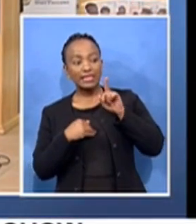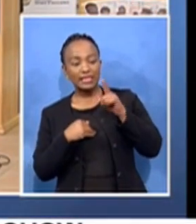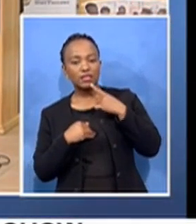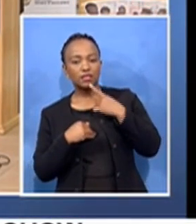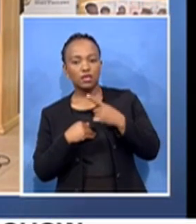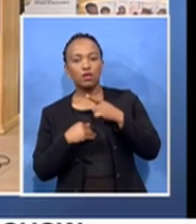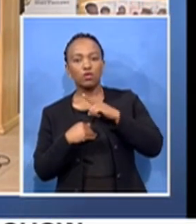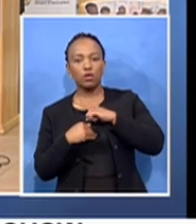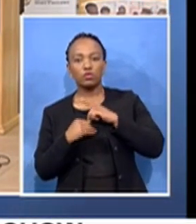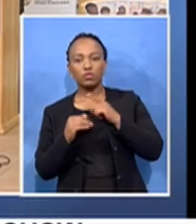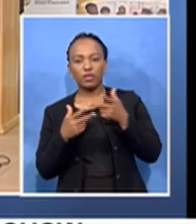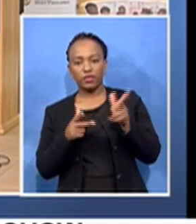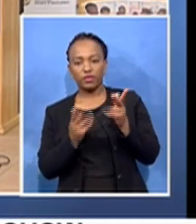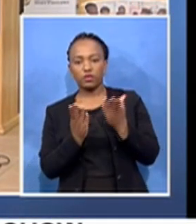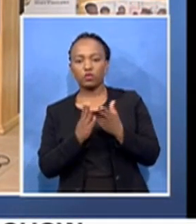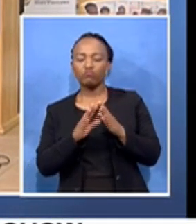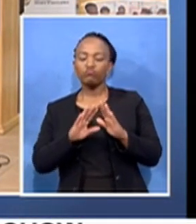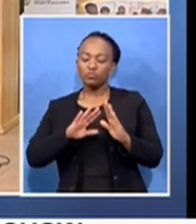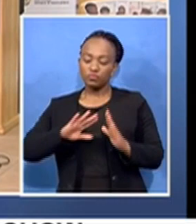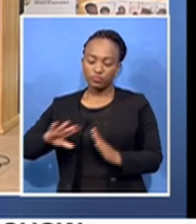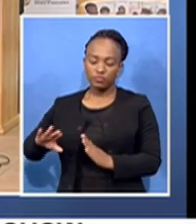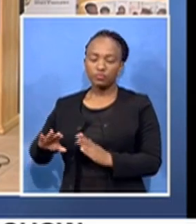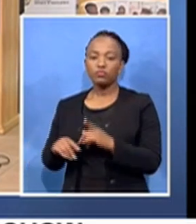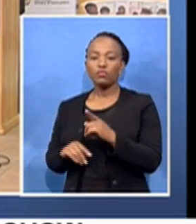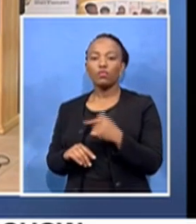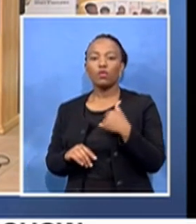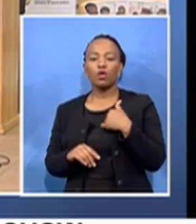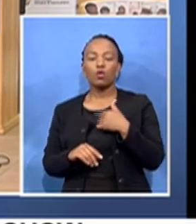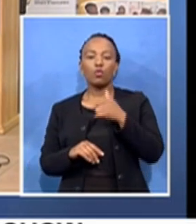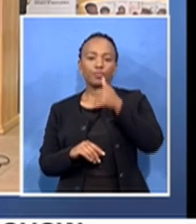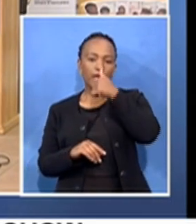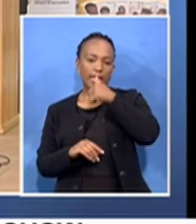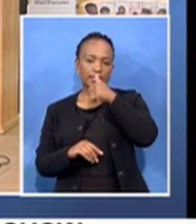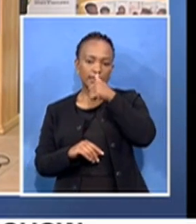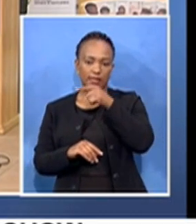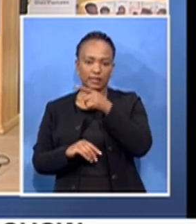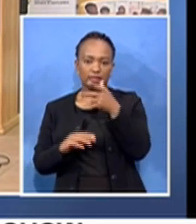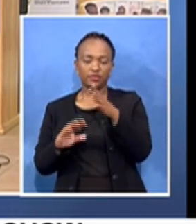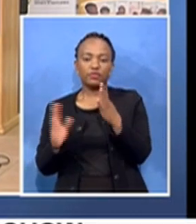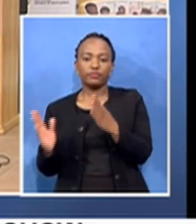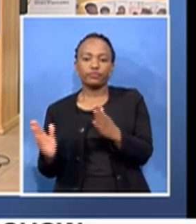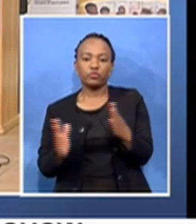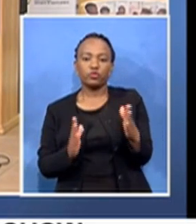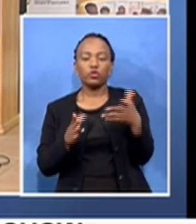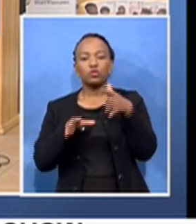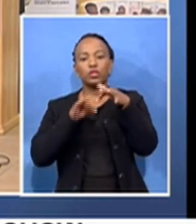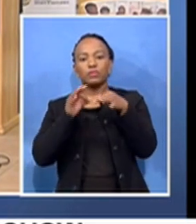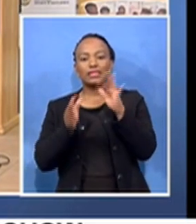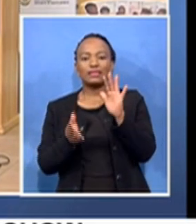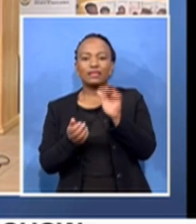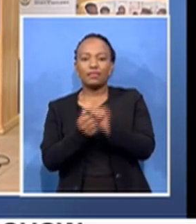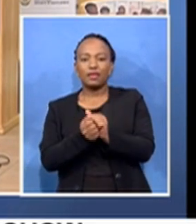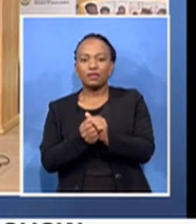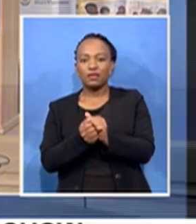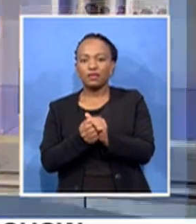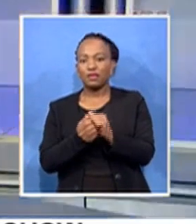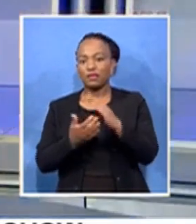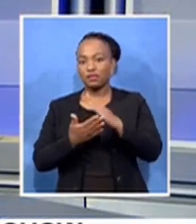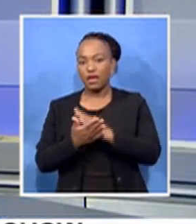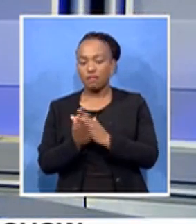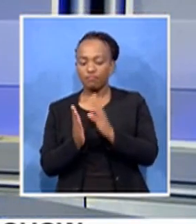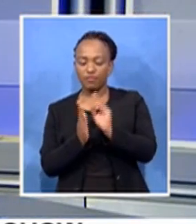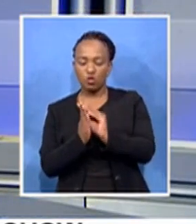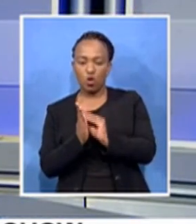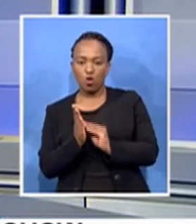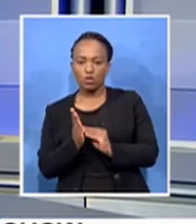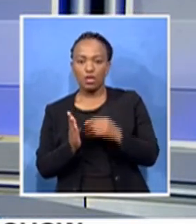there, Angie Motshekga. Just some highlights of what she spoke about. She's speaking, some of the notes I took away from that. Since 1994, she